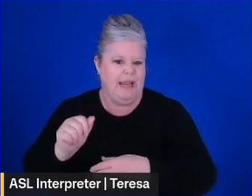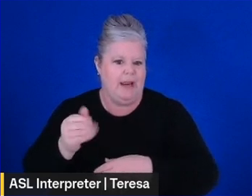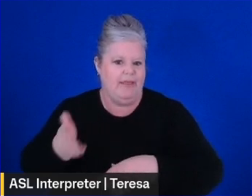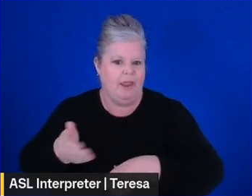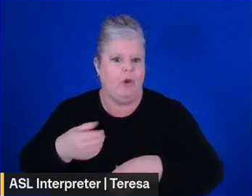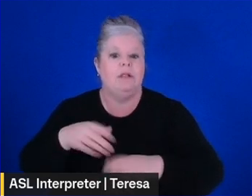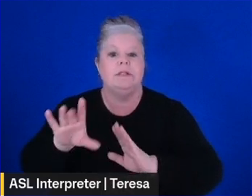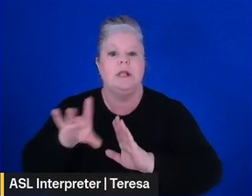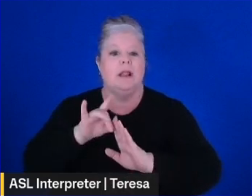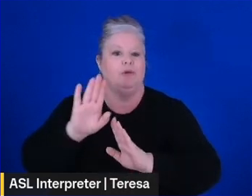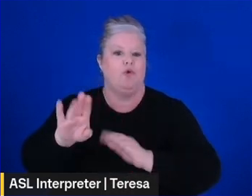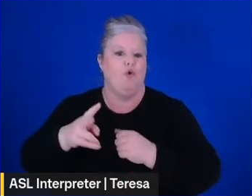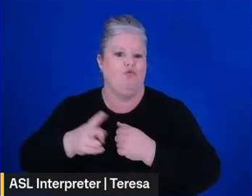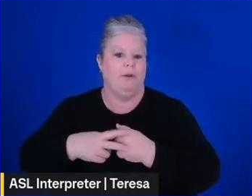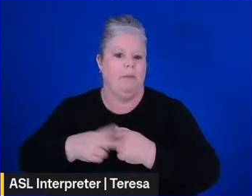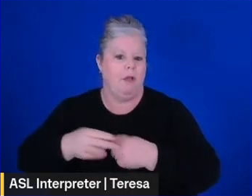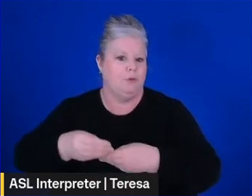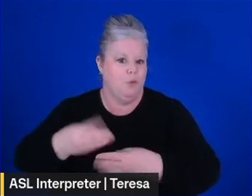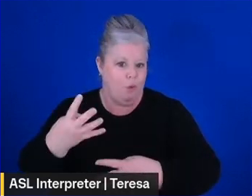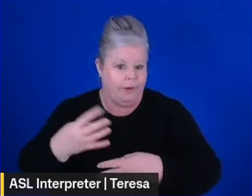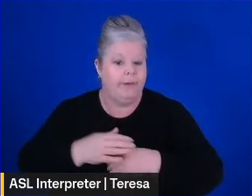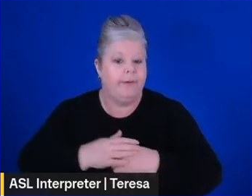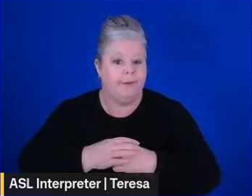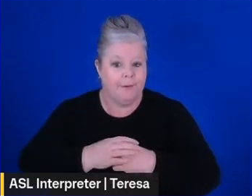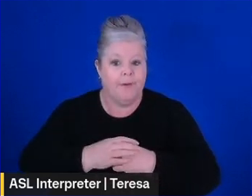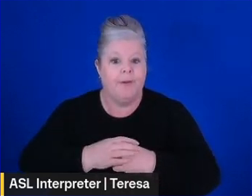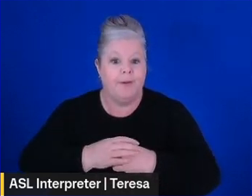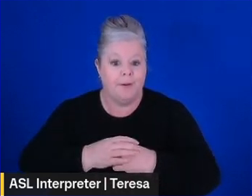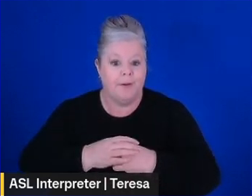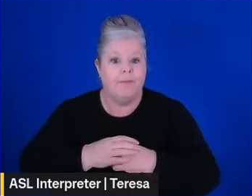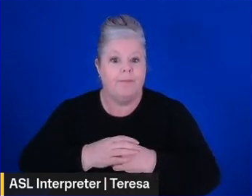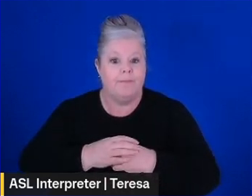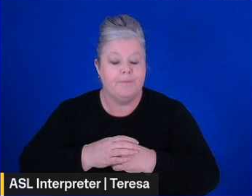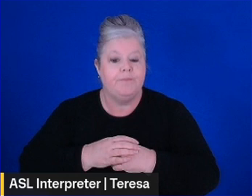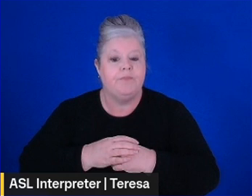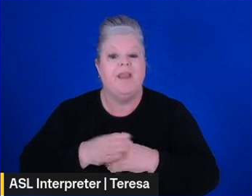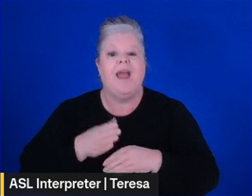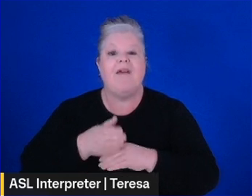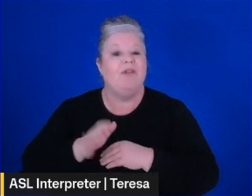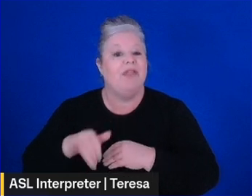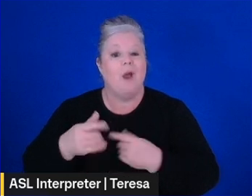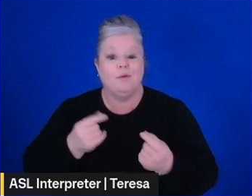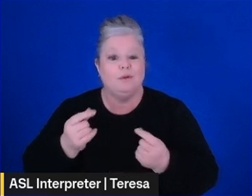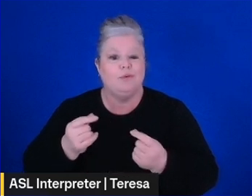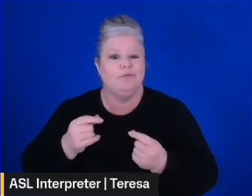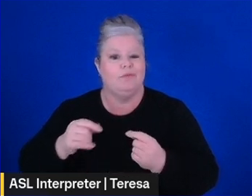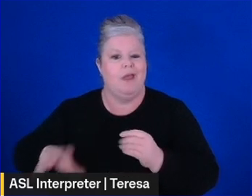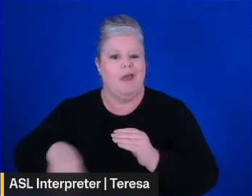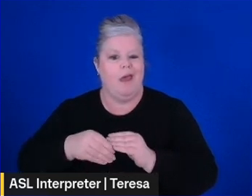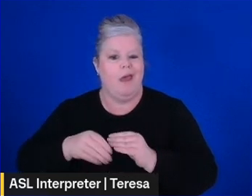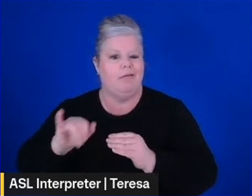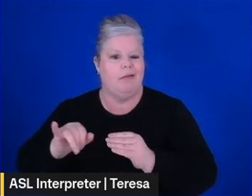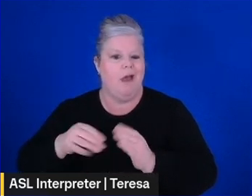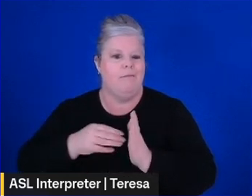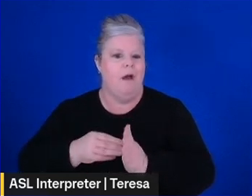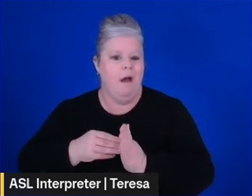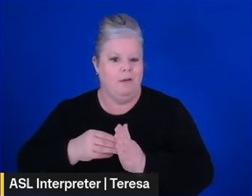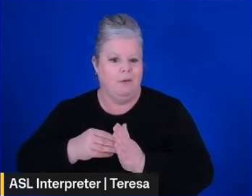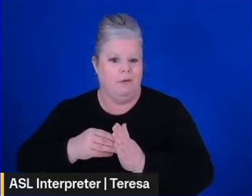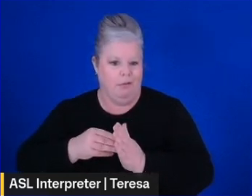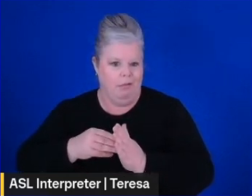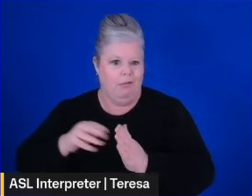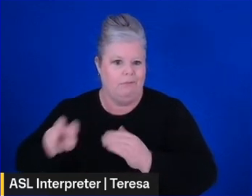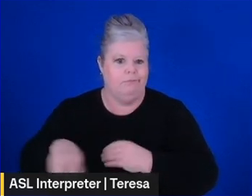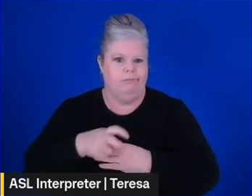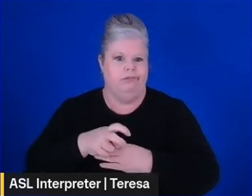repository. And after that, you have to add module to no-code provision allow list by checking